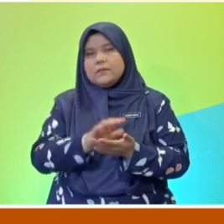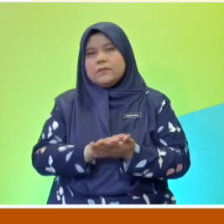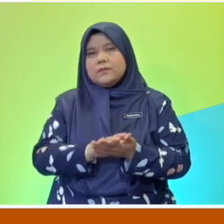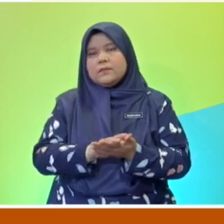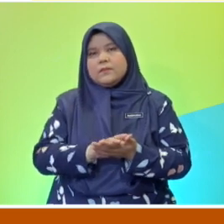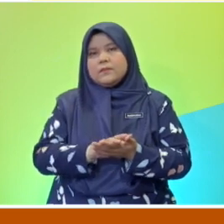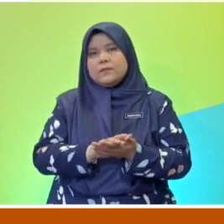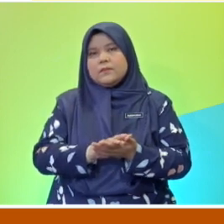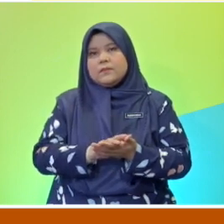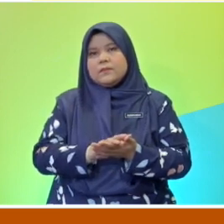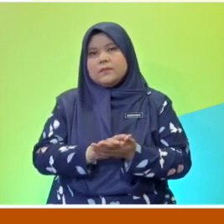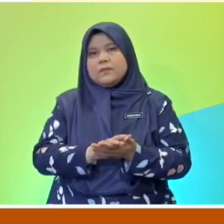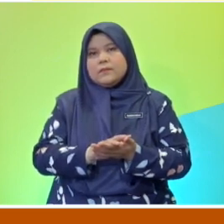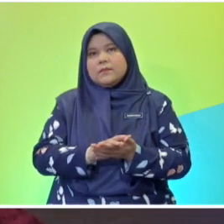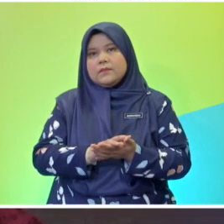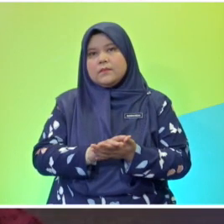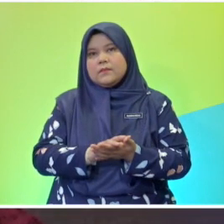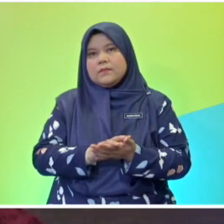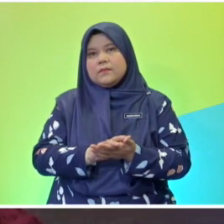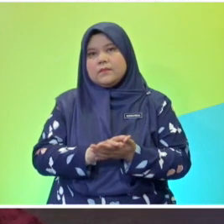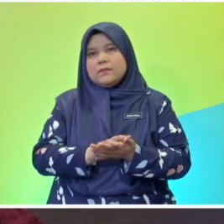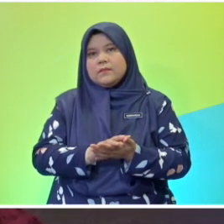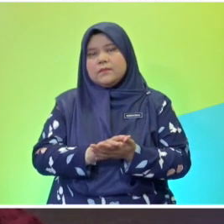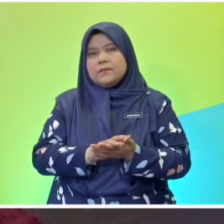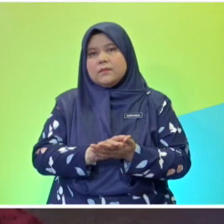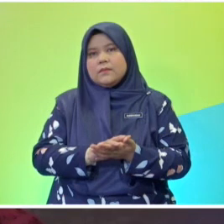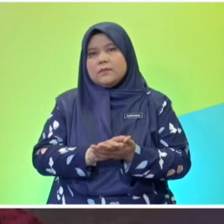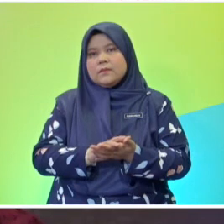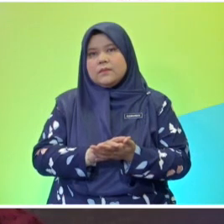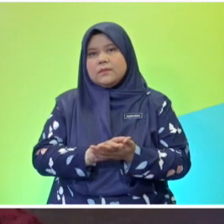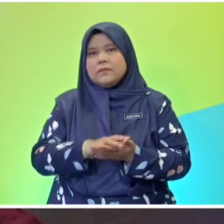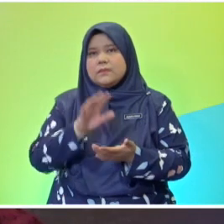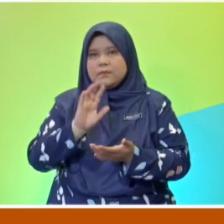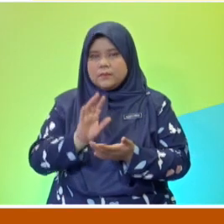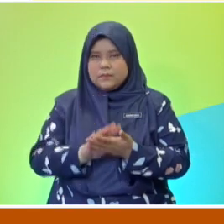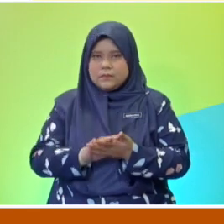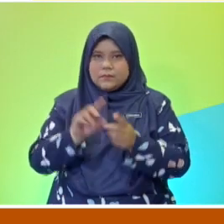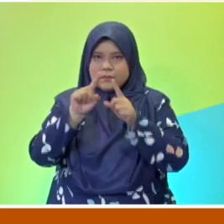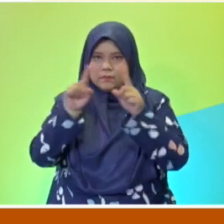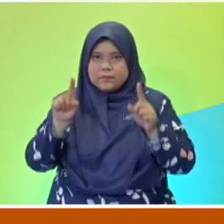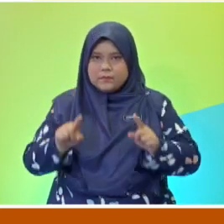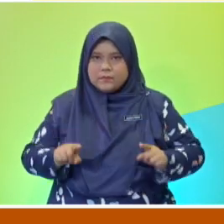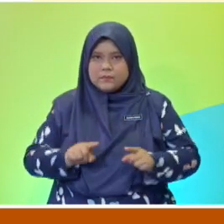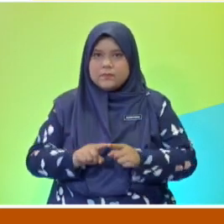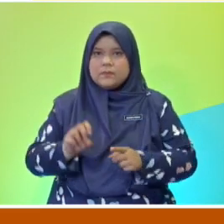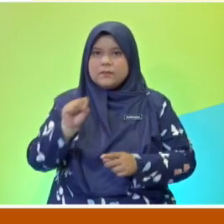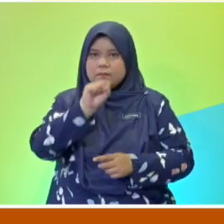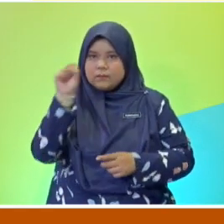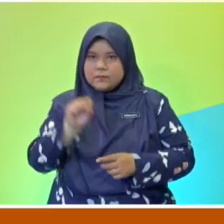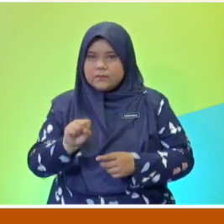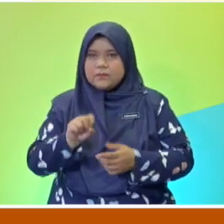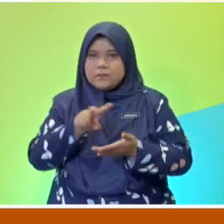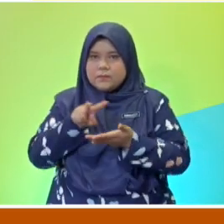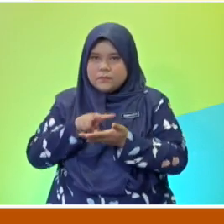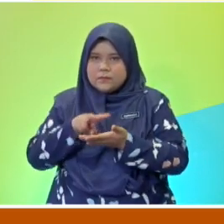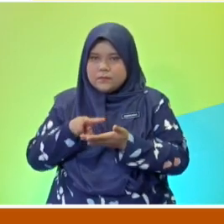question. Alright. So read the message from your English-speaking friend Alex. Hi, I'm thinking of starting a new hobby. I could do